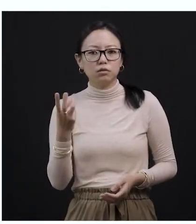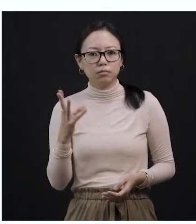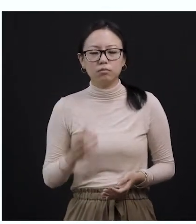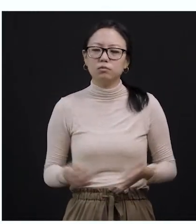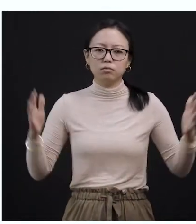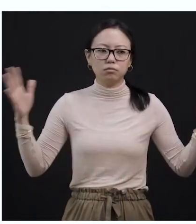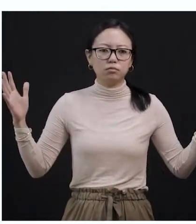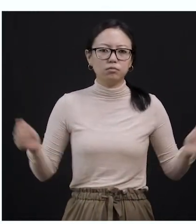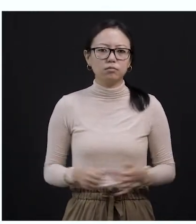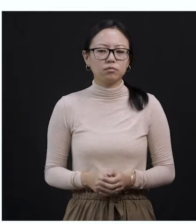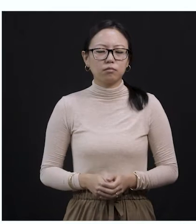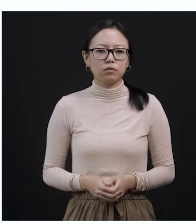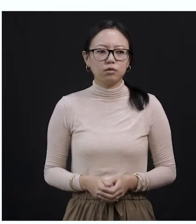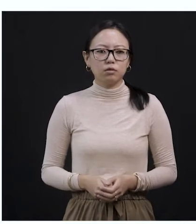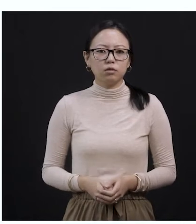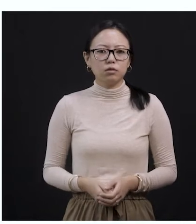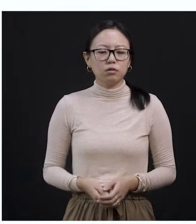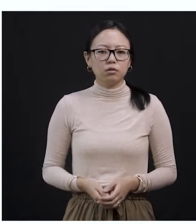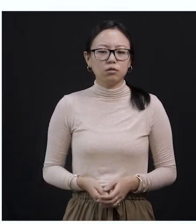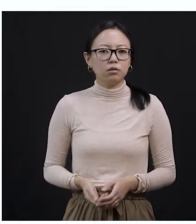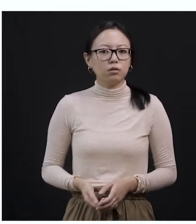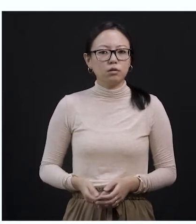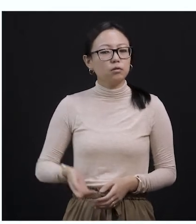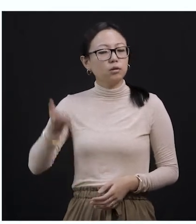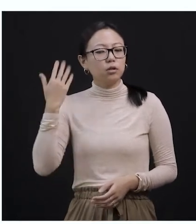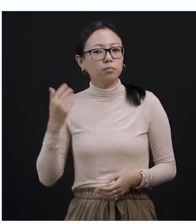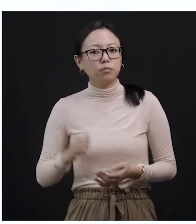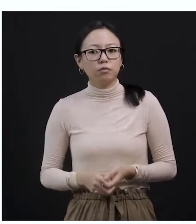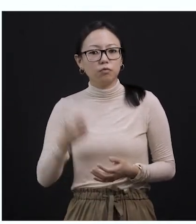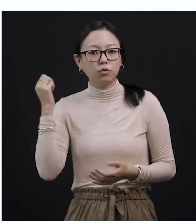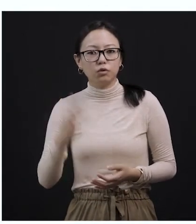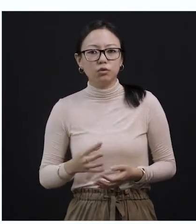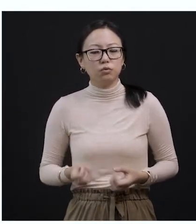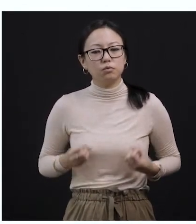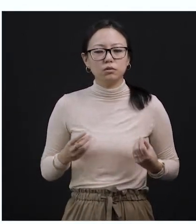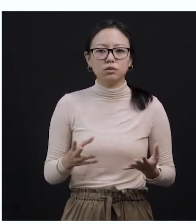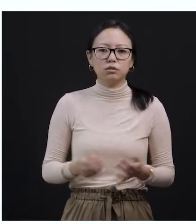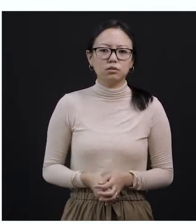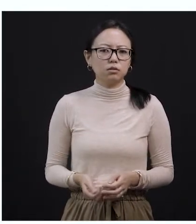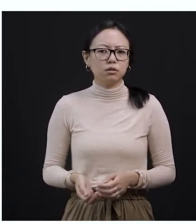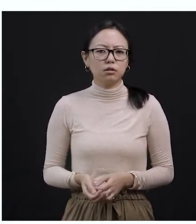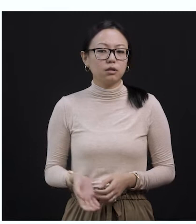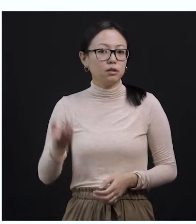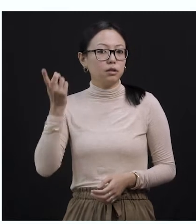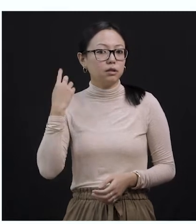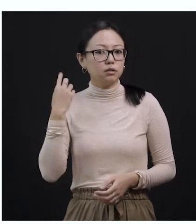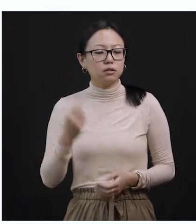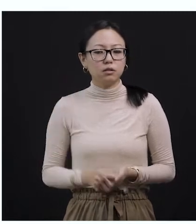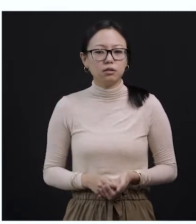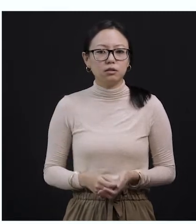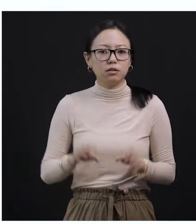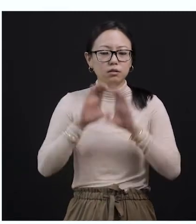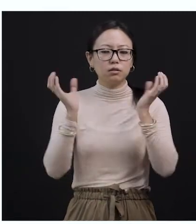will do a quick recap of the last class lessons. So let's look at what we have learned